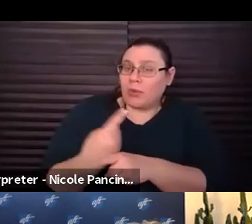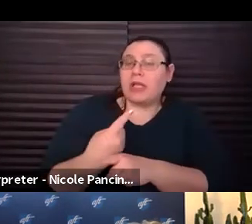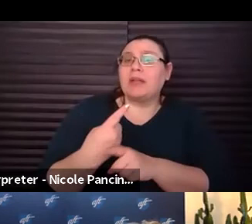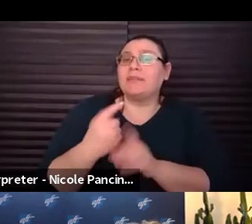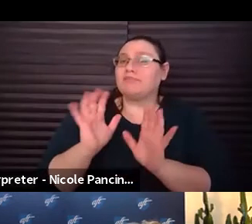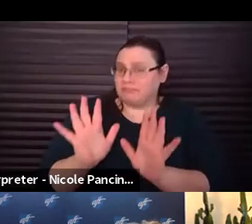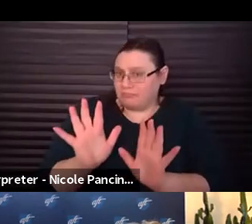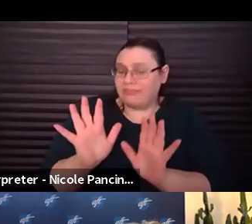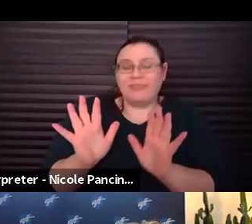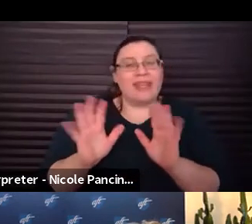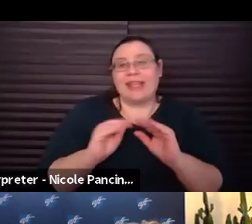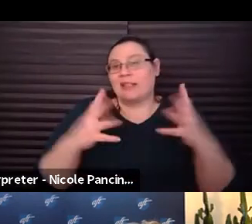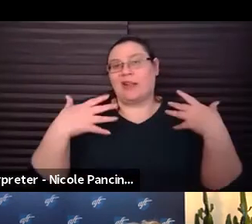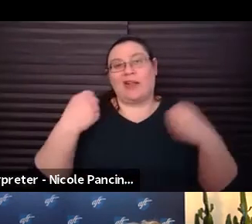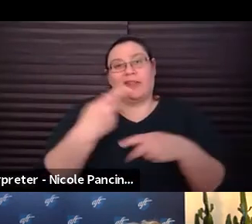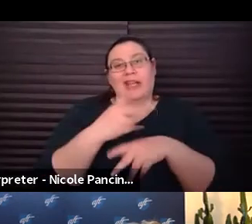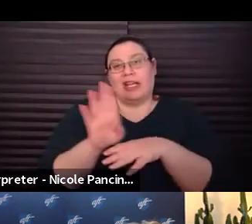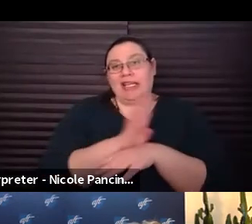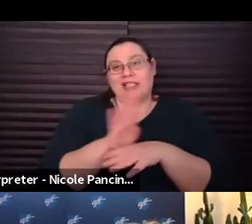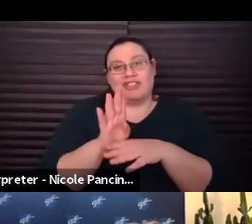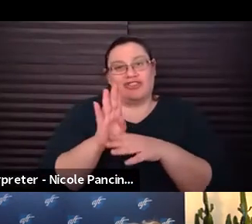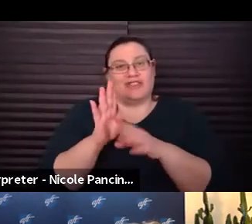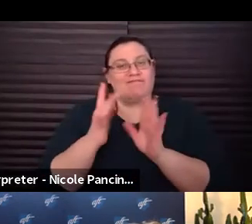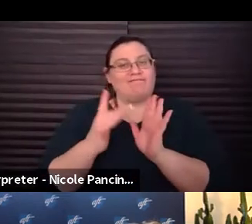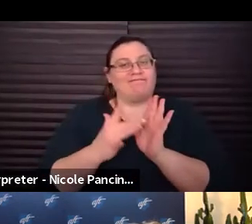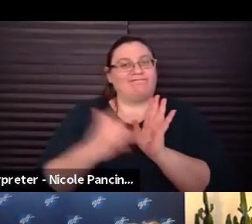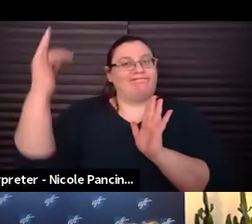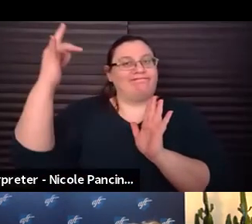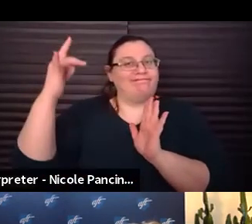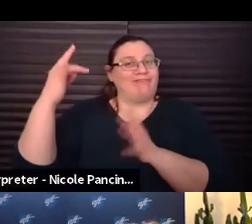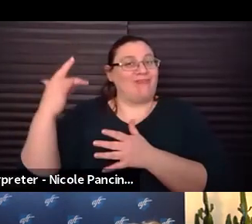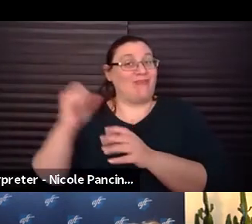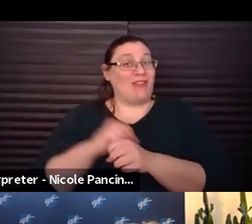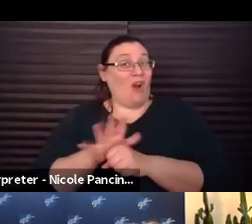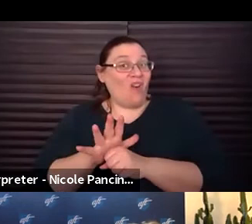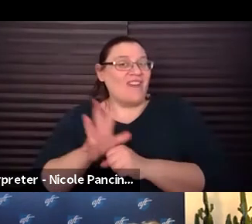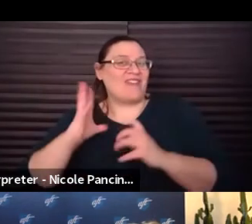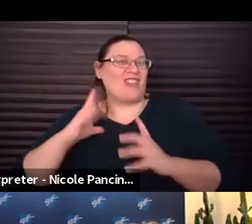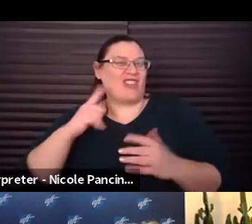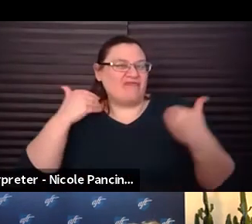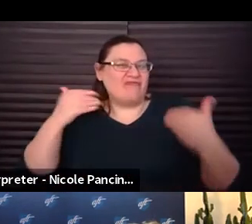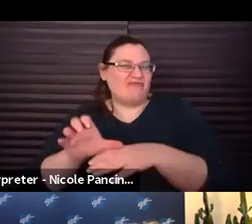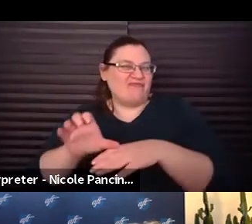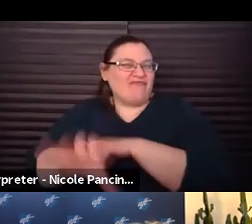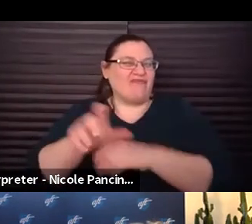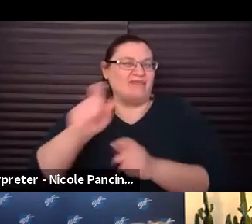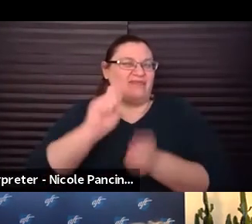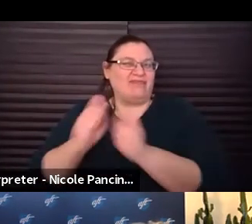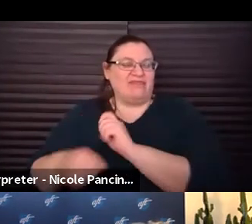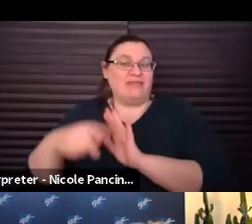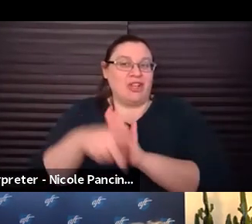clear that the healthcare industry is taking advantage of COVID-19 to just ram through policy changes